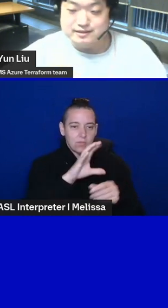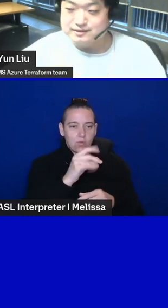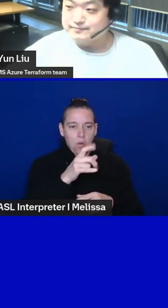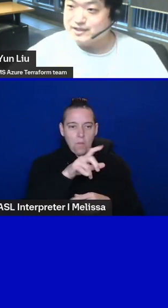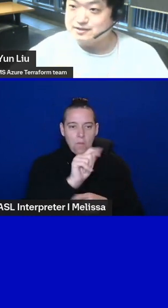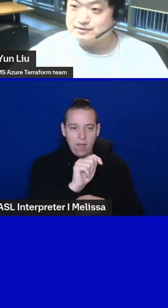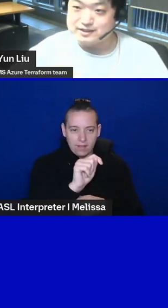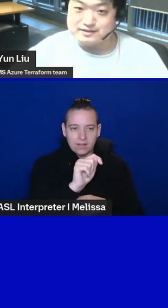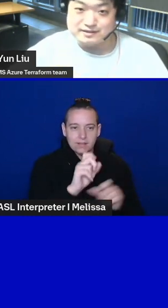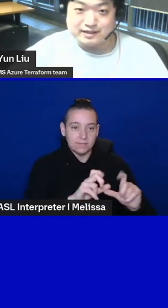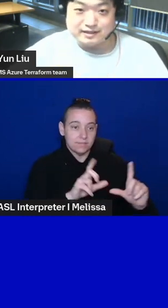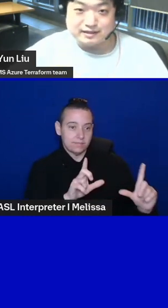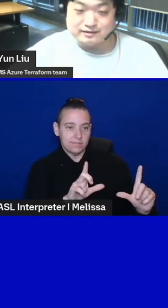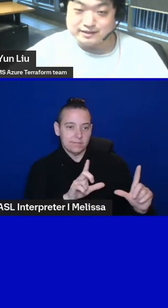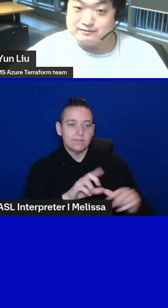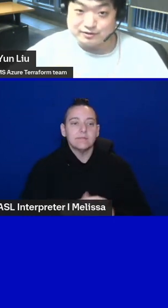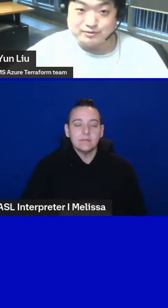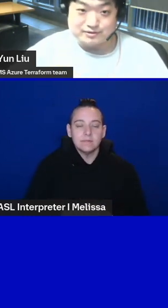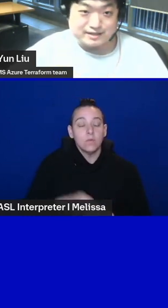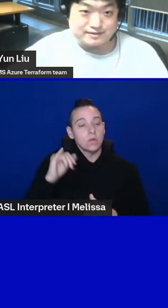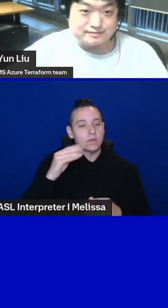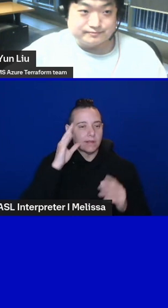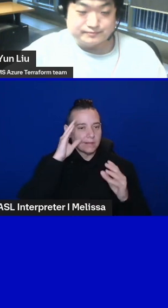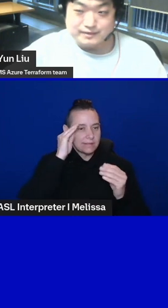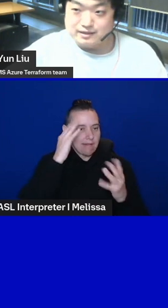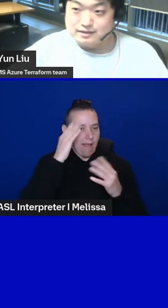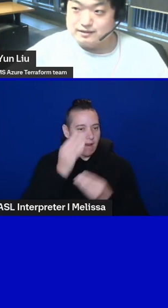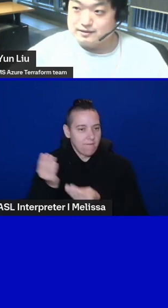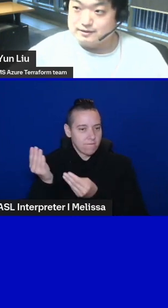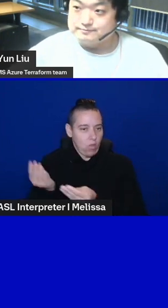blade. So this is the data flow process.